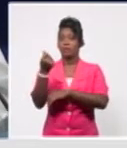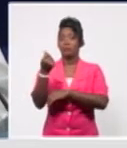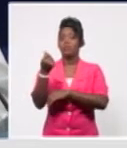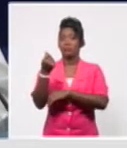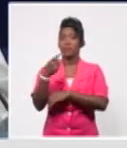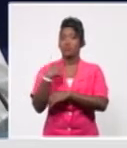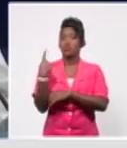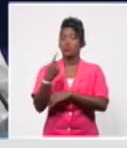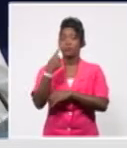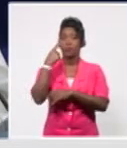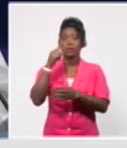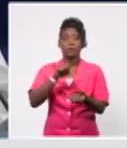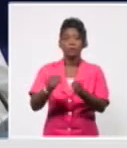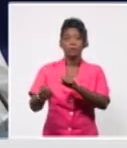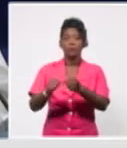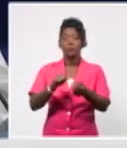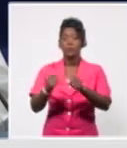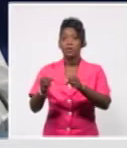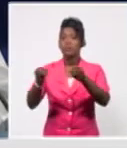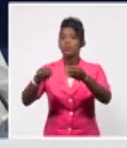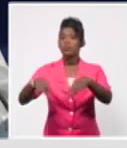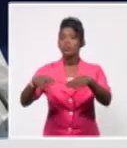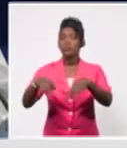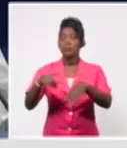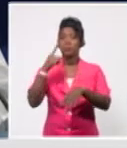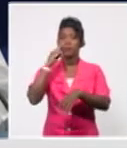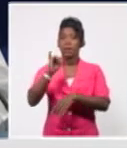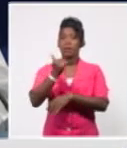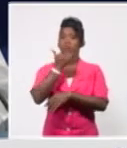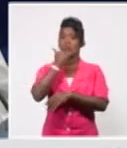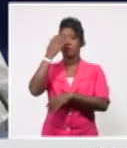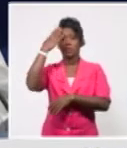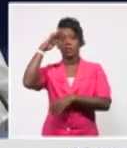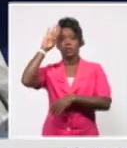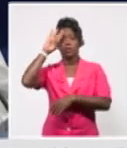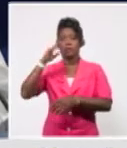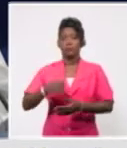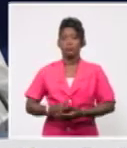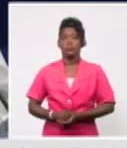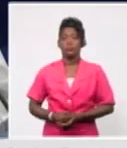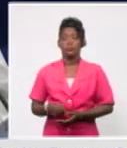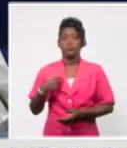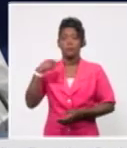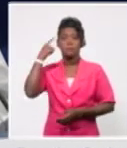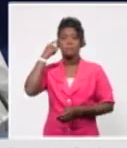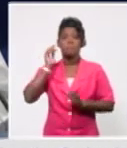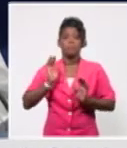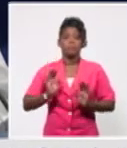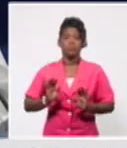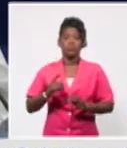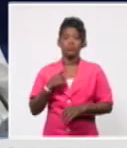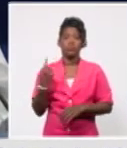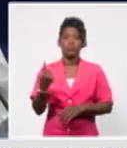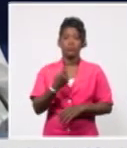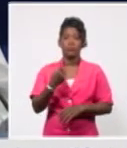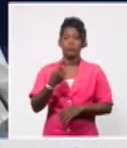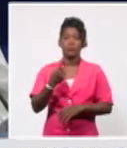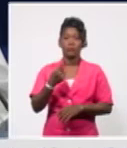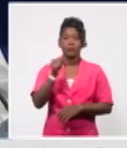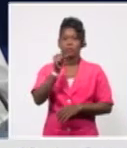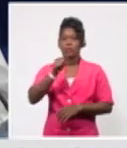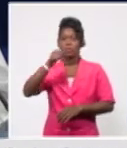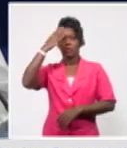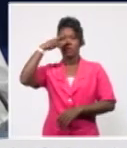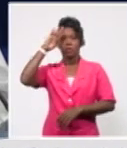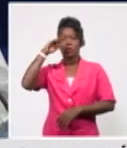4 in Camagüey. 15 patients are also reported as serious and are being treated in different